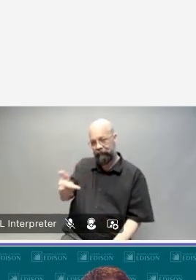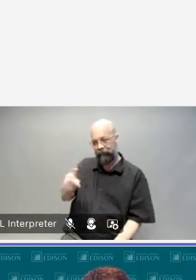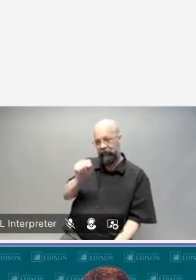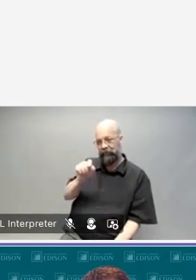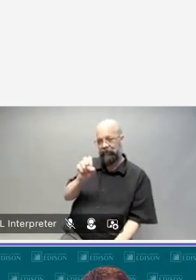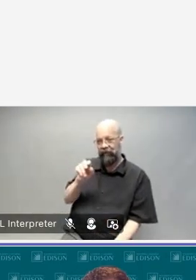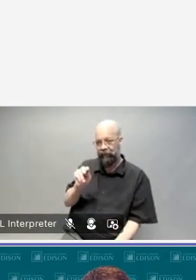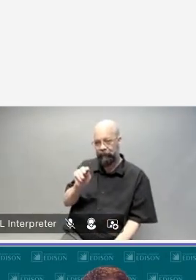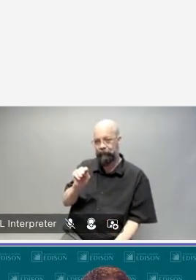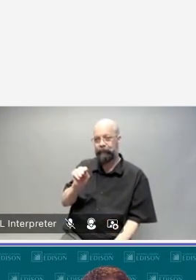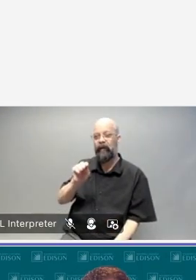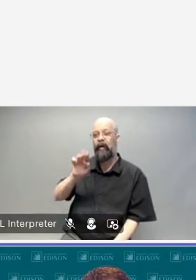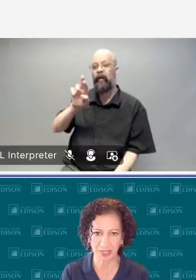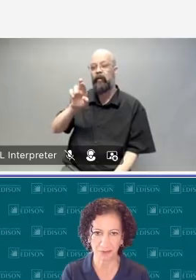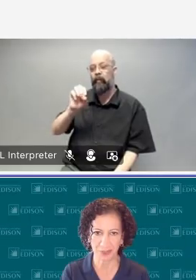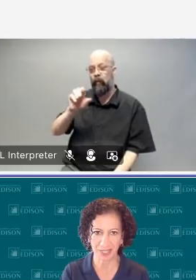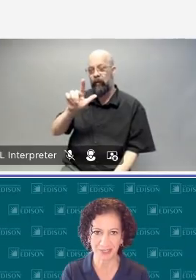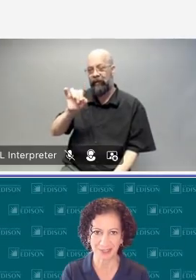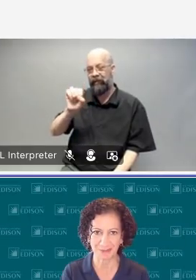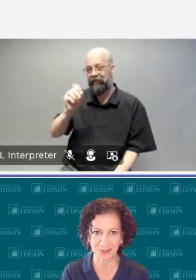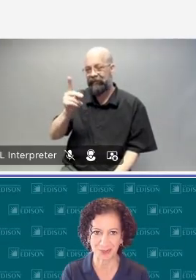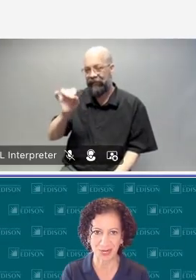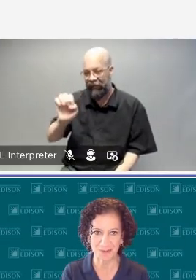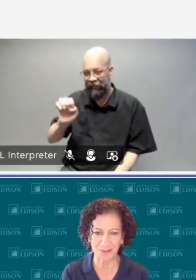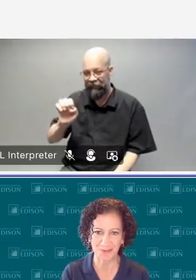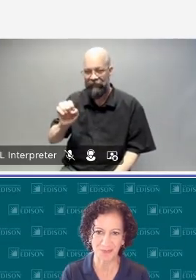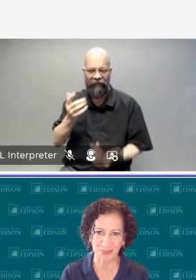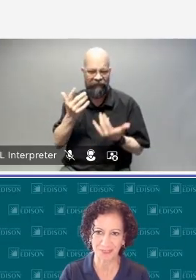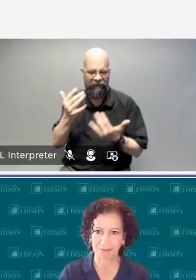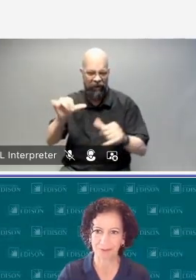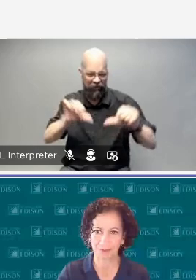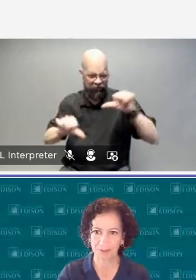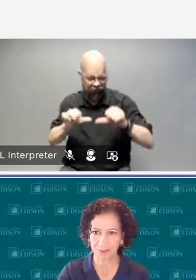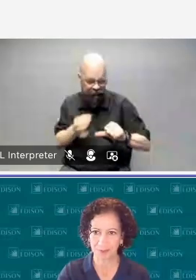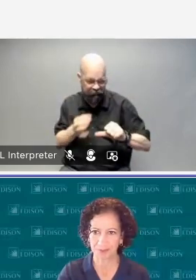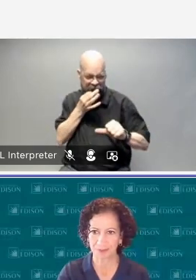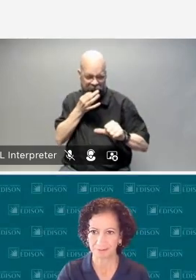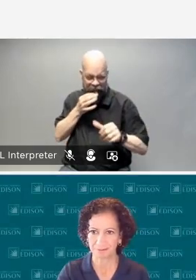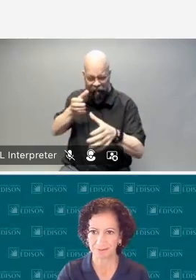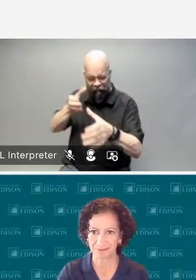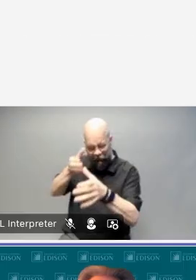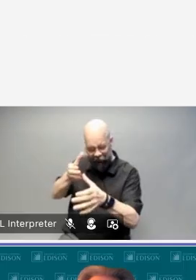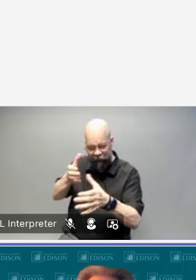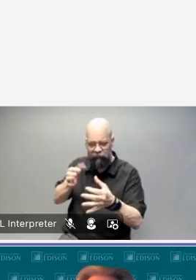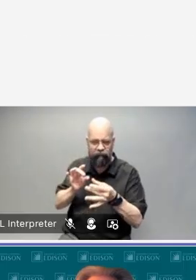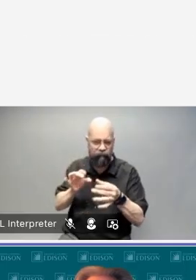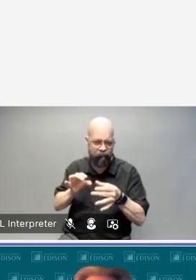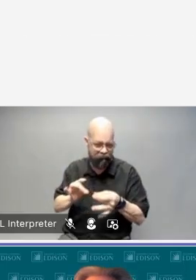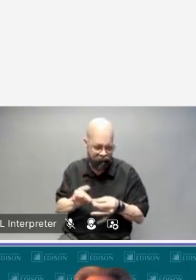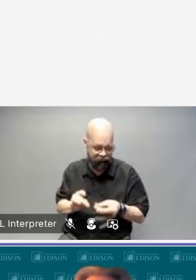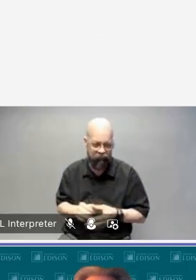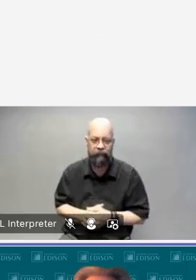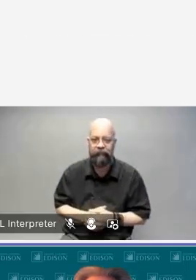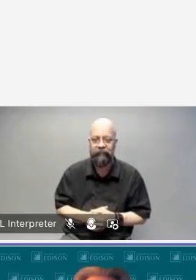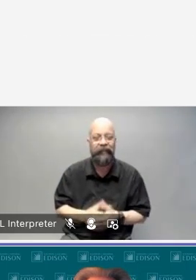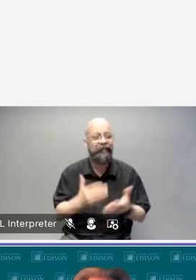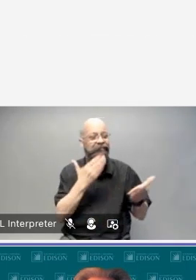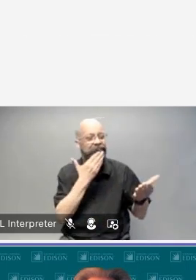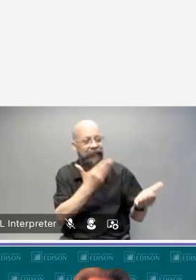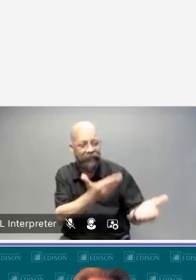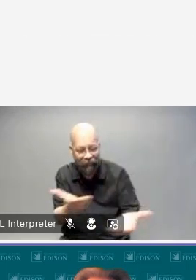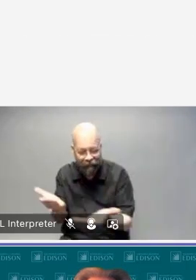science expert here at Southern California Edison. So, Tom? All right. Well, thank you, Christy, and good evening to